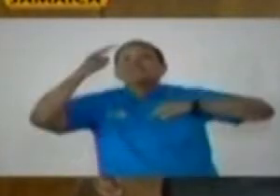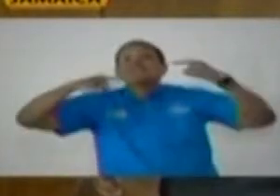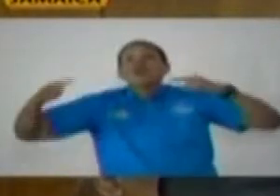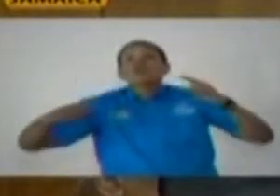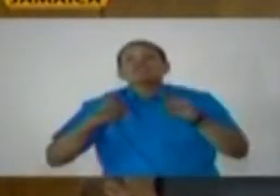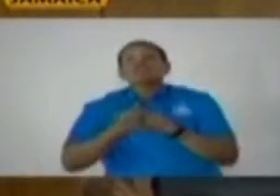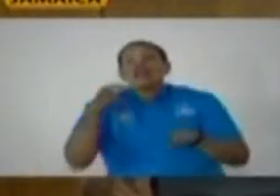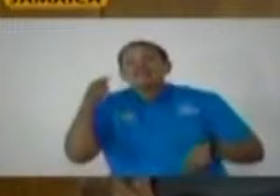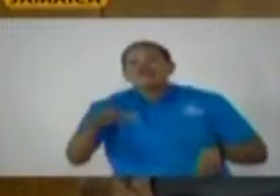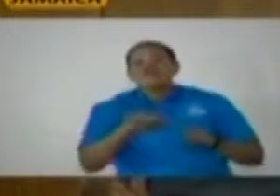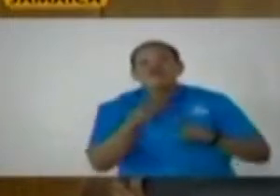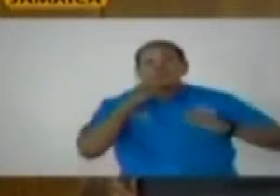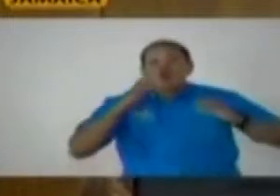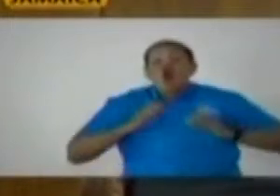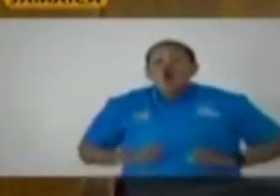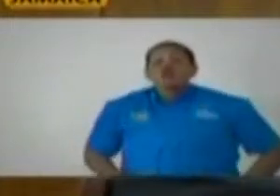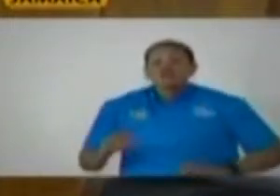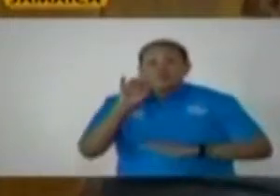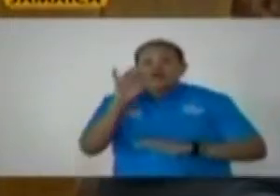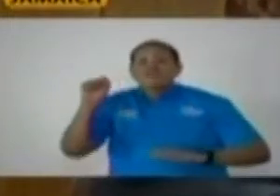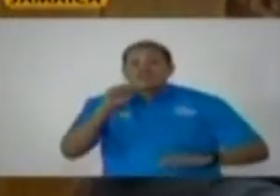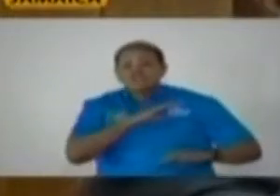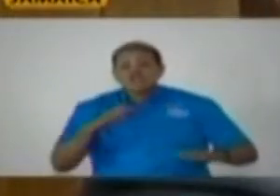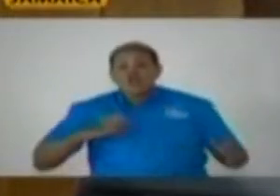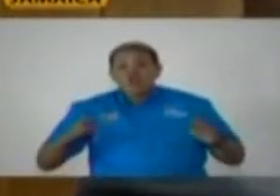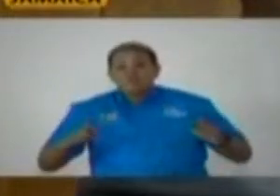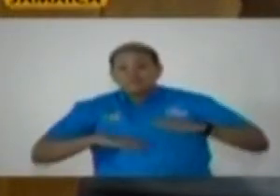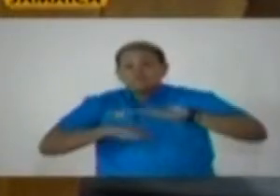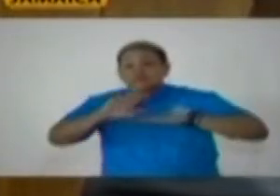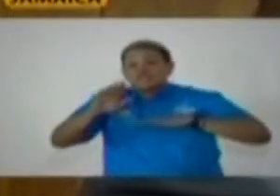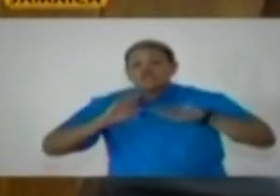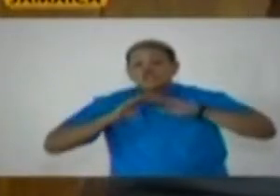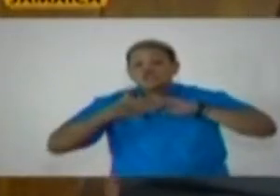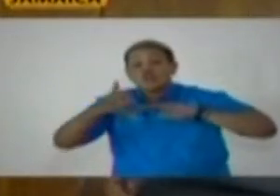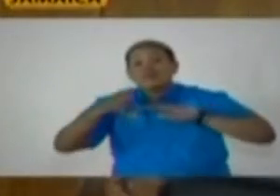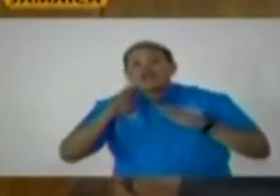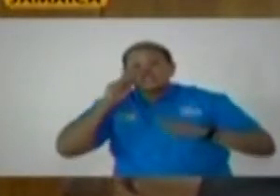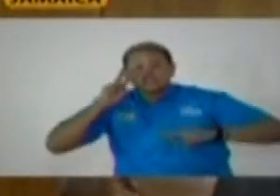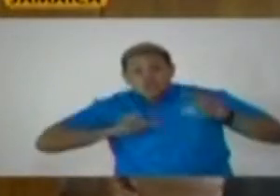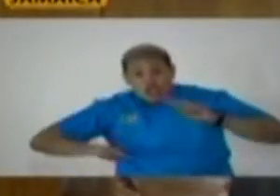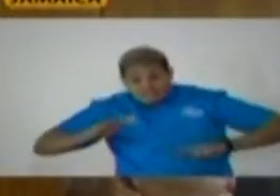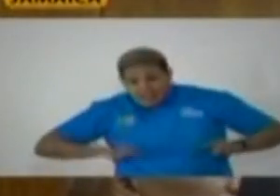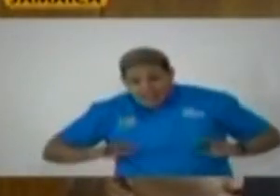from the Consumer Affairs Commission based on their island-wide survey.